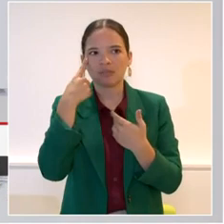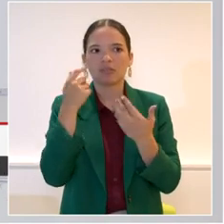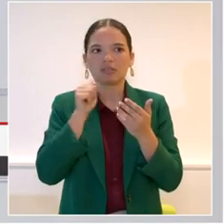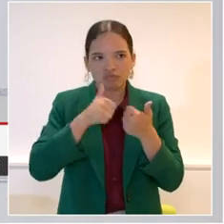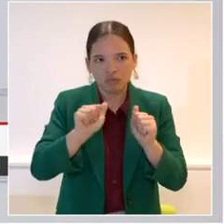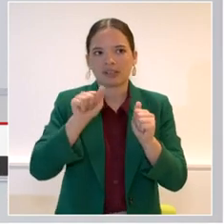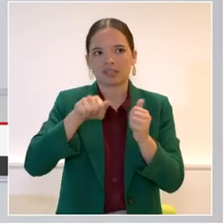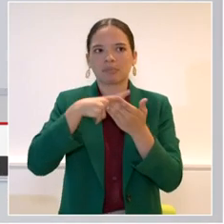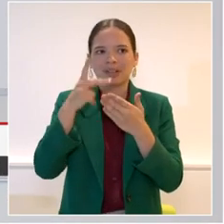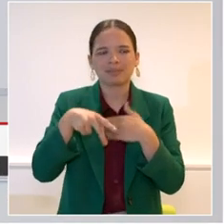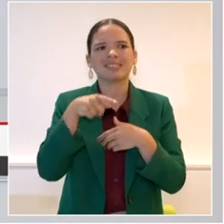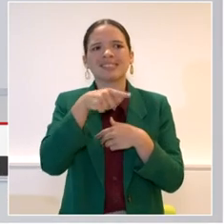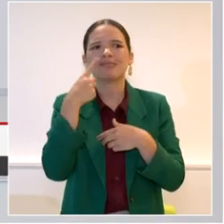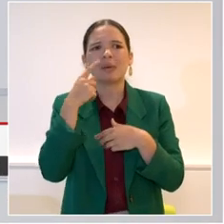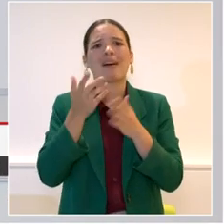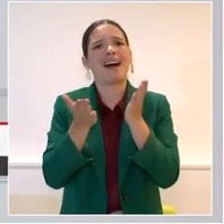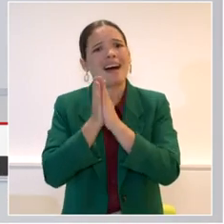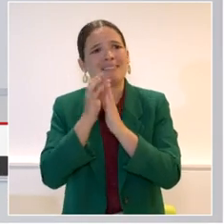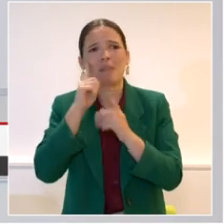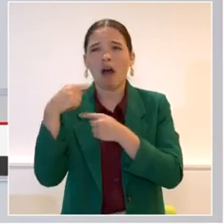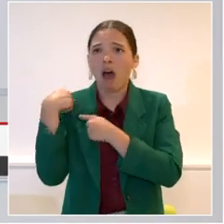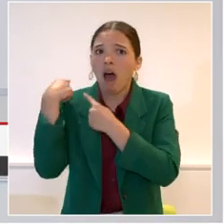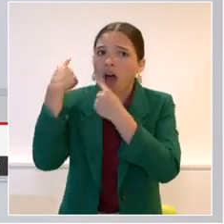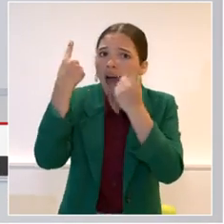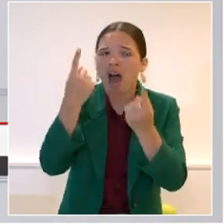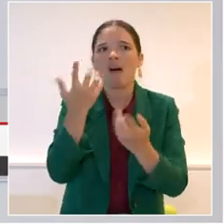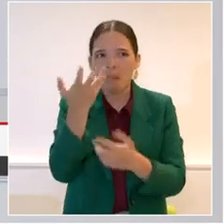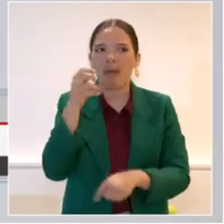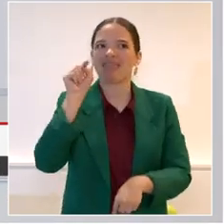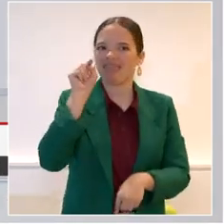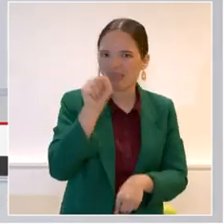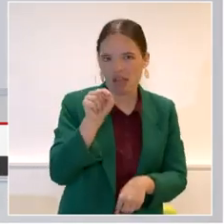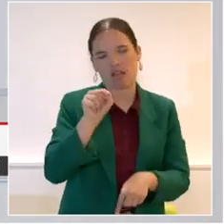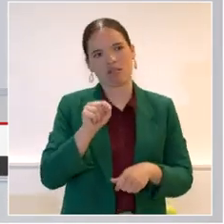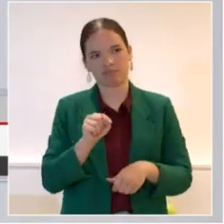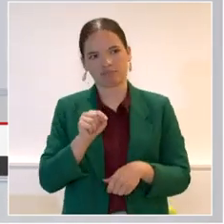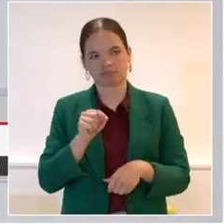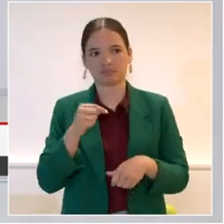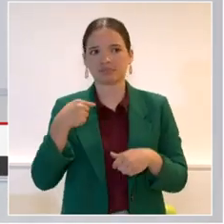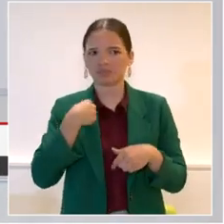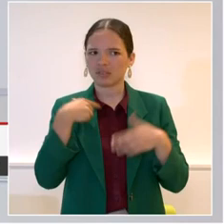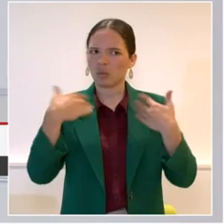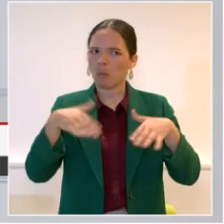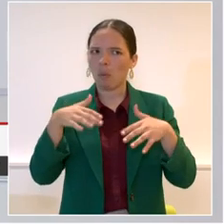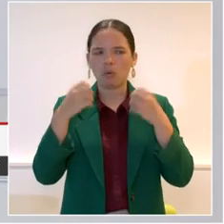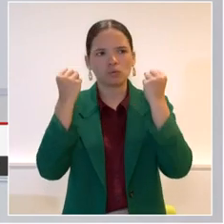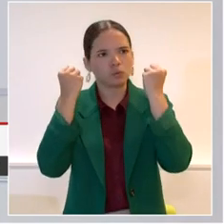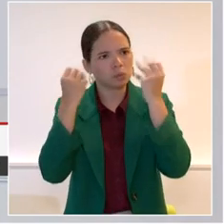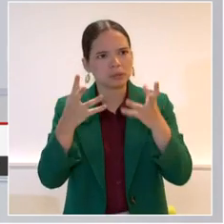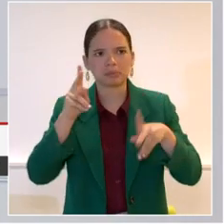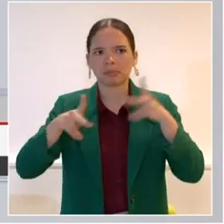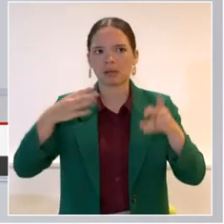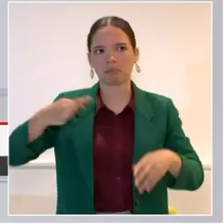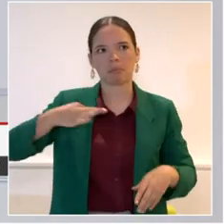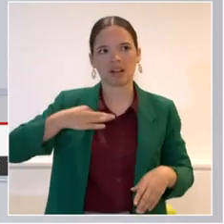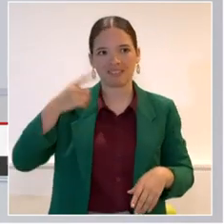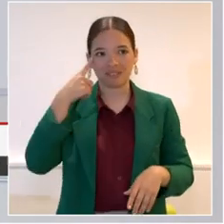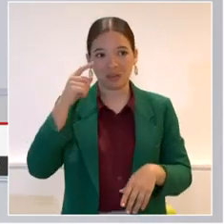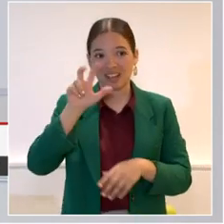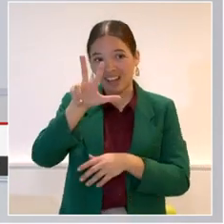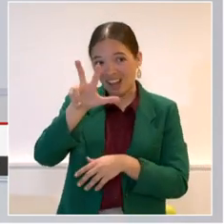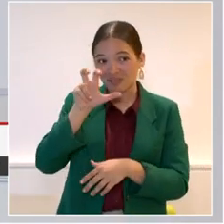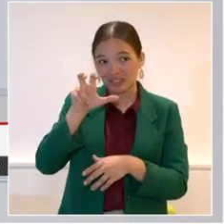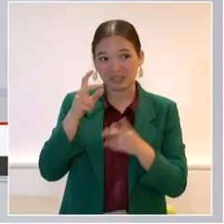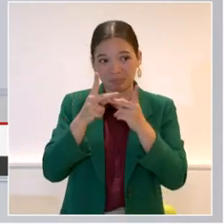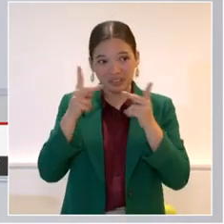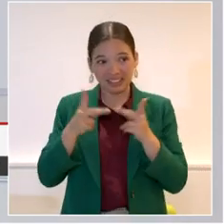been asking for, and we had so many applicants for 300 slots, and I went to the mayor